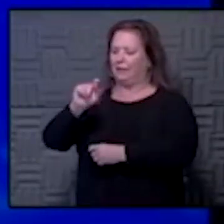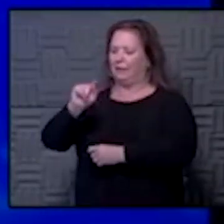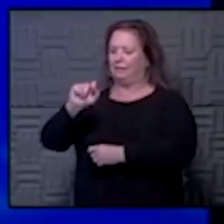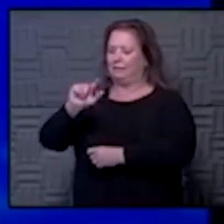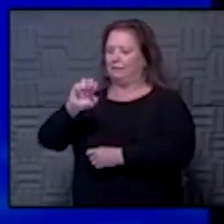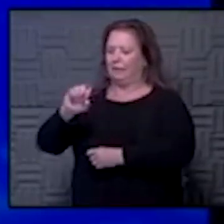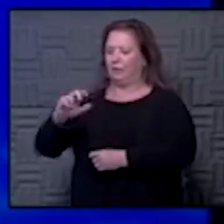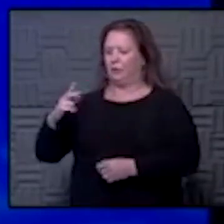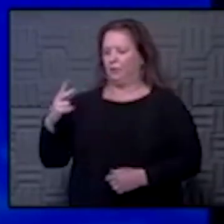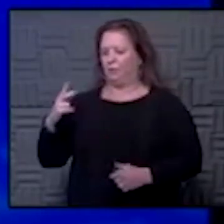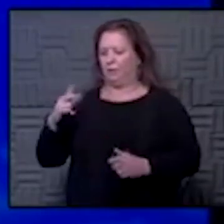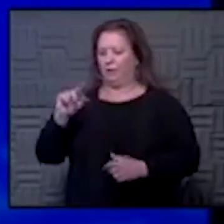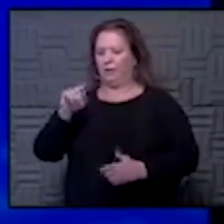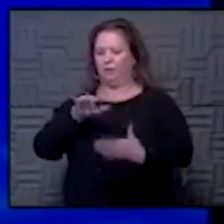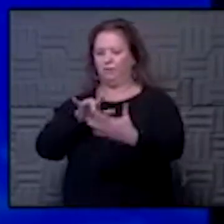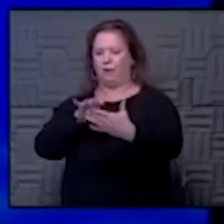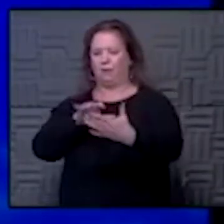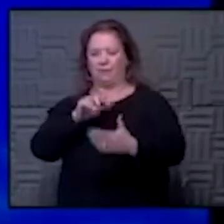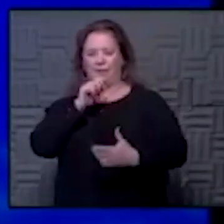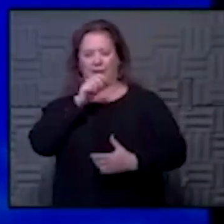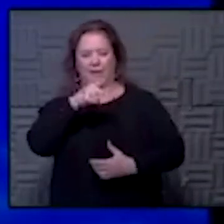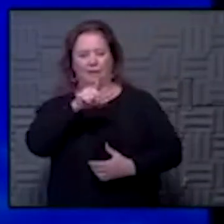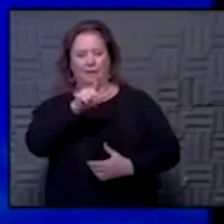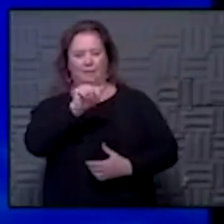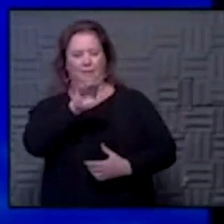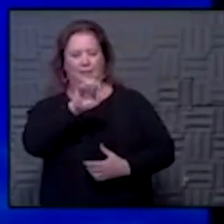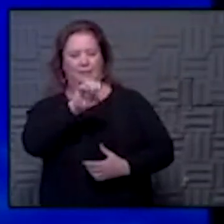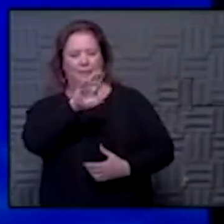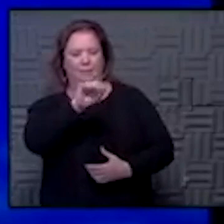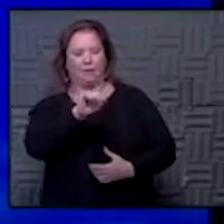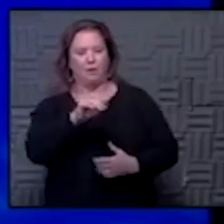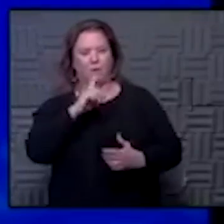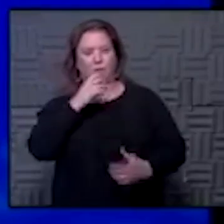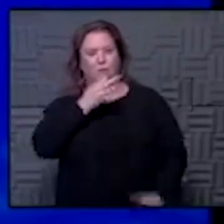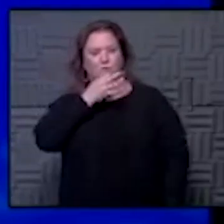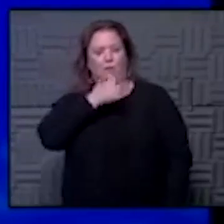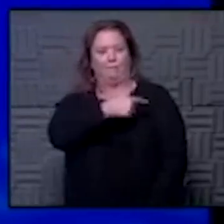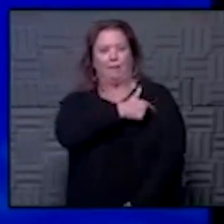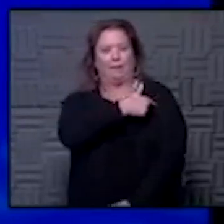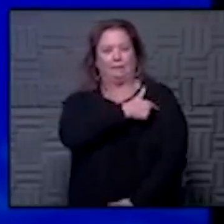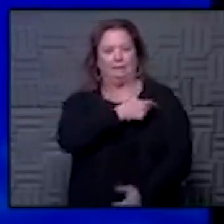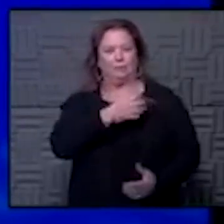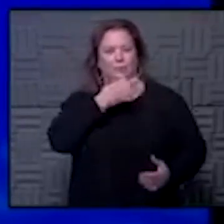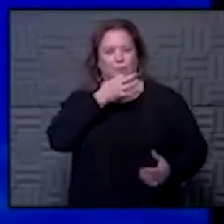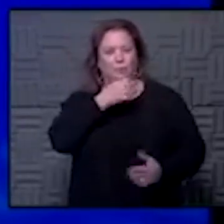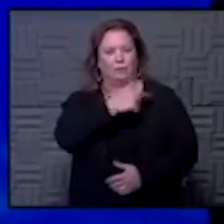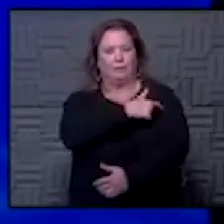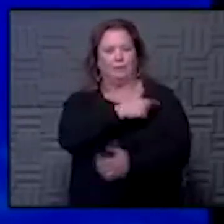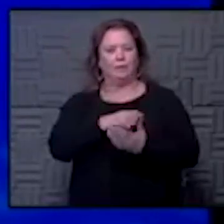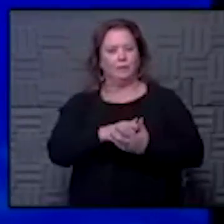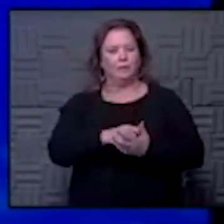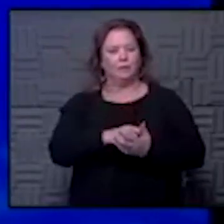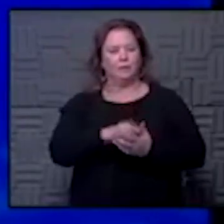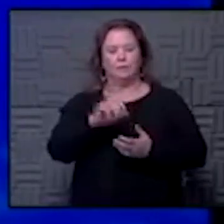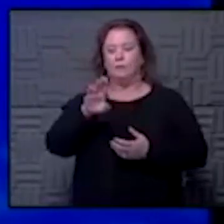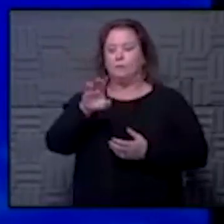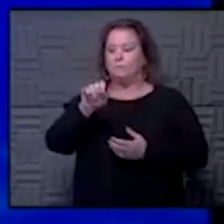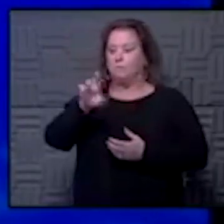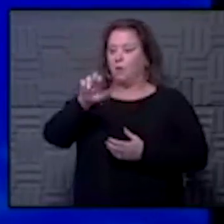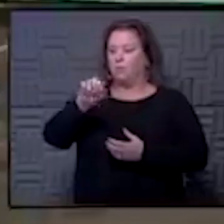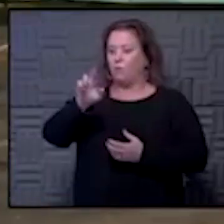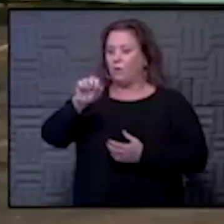risk receiving a placebo when vaccines are just around the corner? That's a great question. Yeah. What do you think, Barbara?